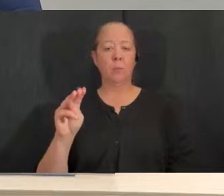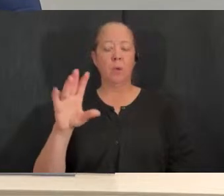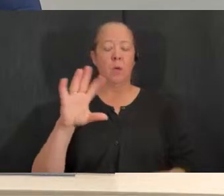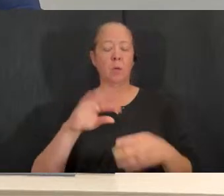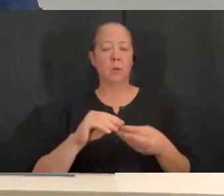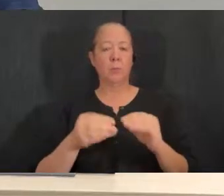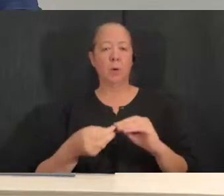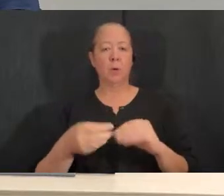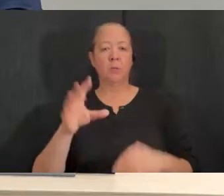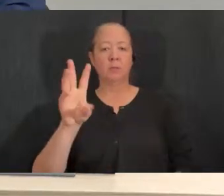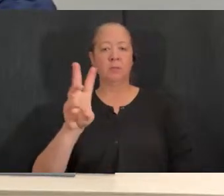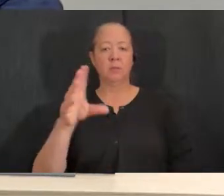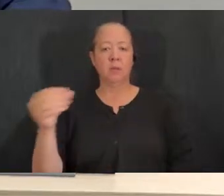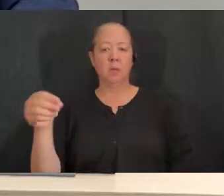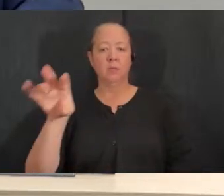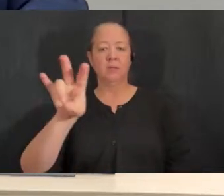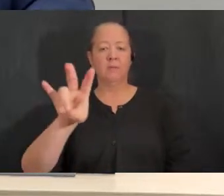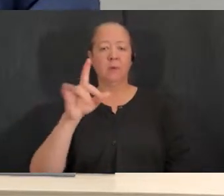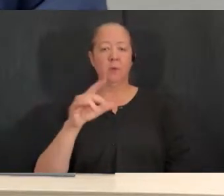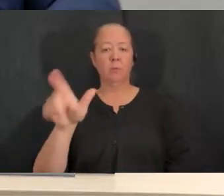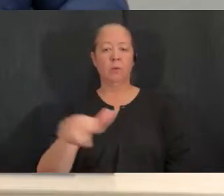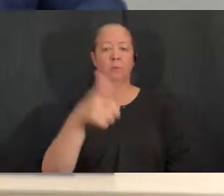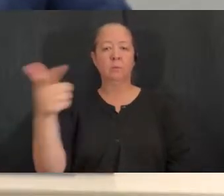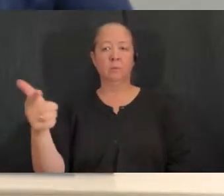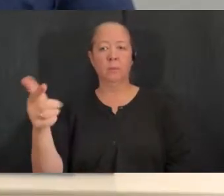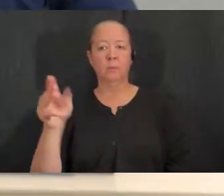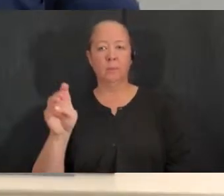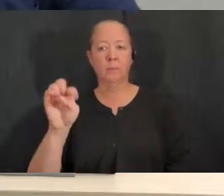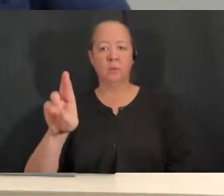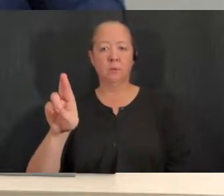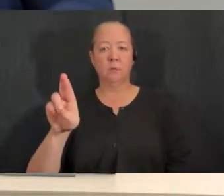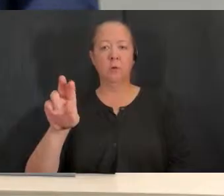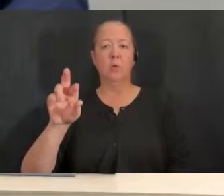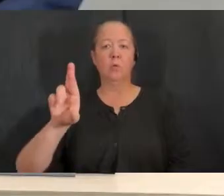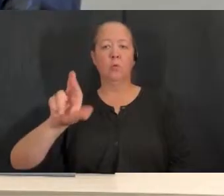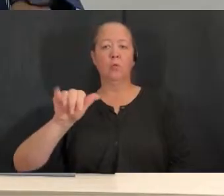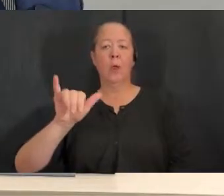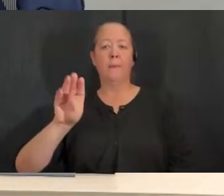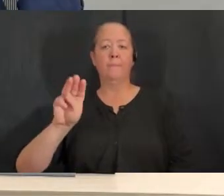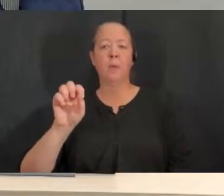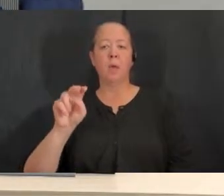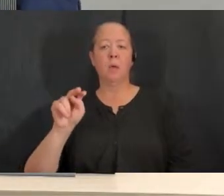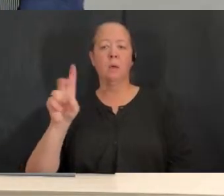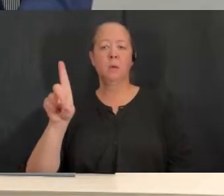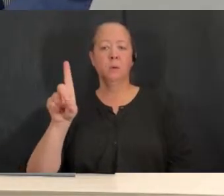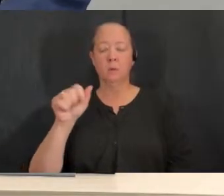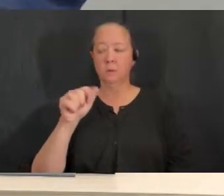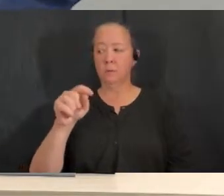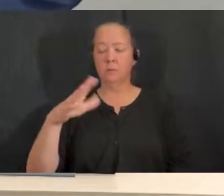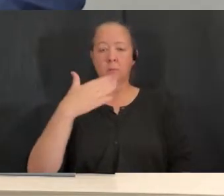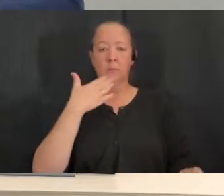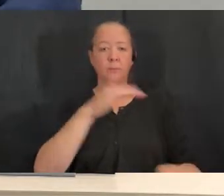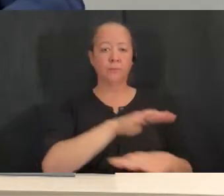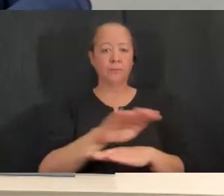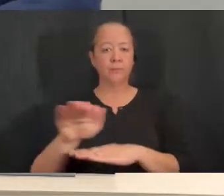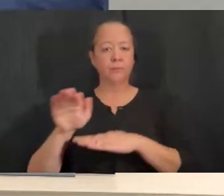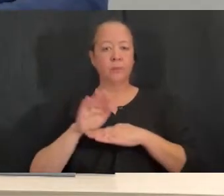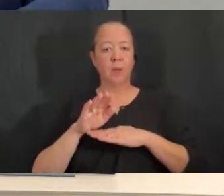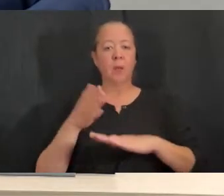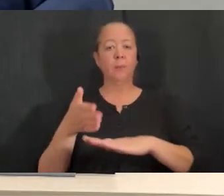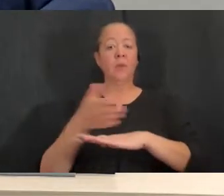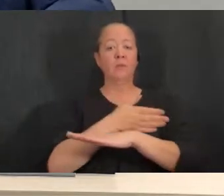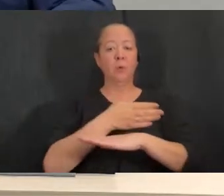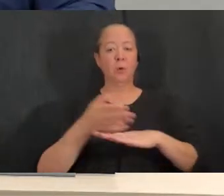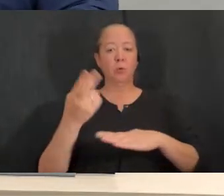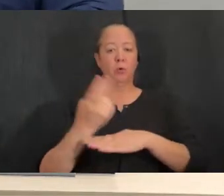Brayman. Good evening, Mr. Mayor, council members, Town of Cheverly. Before you is a vendor decision